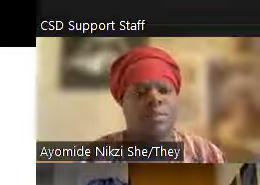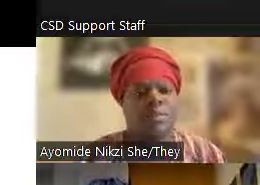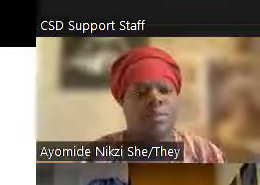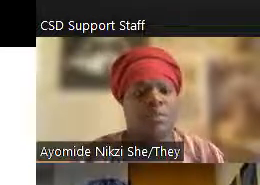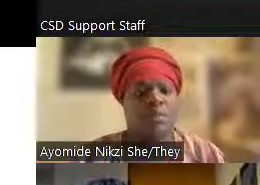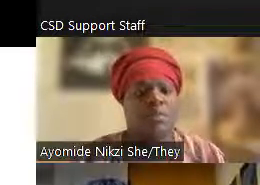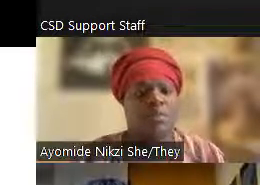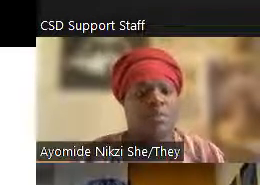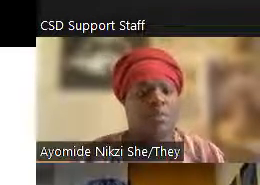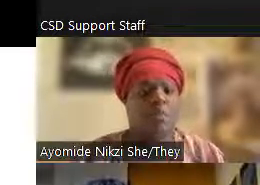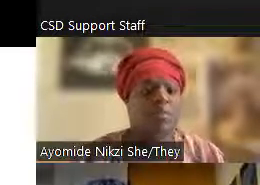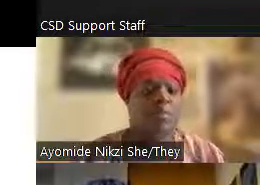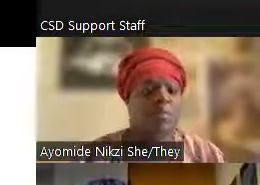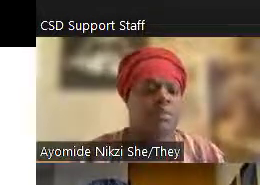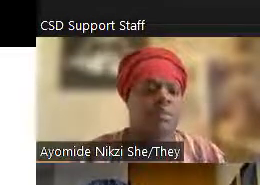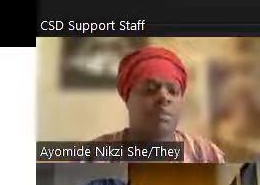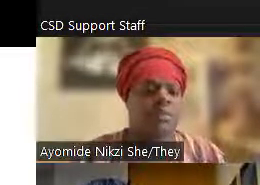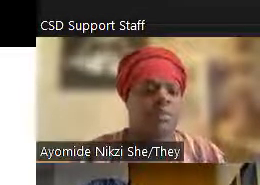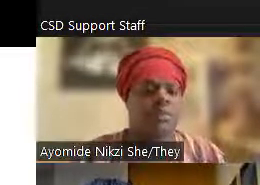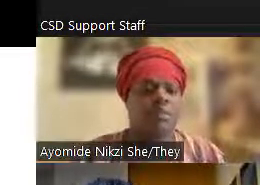gross violation of community agreements.